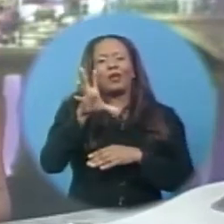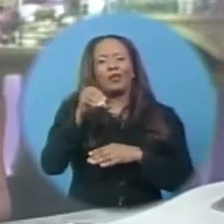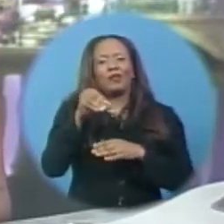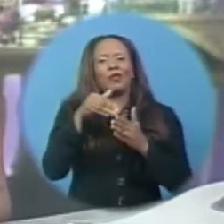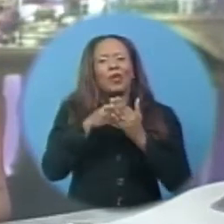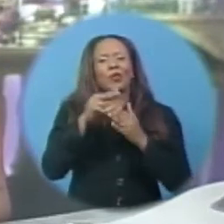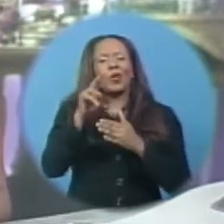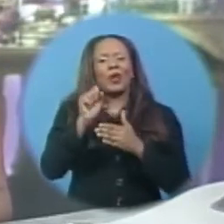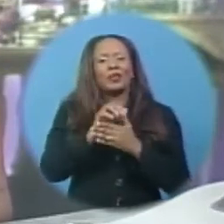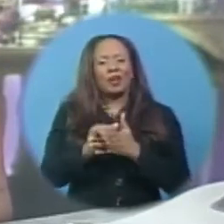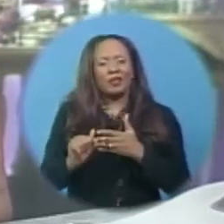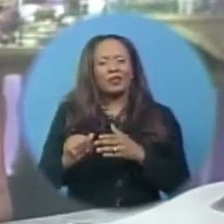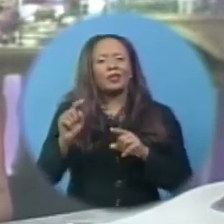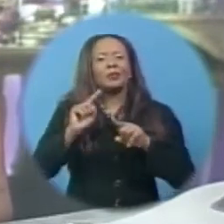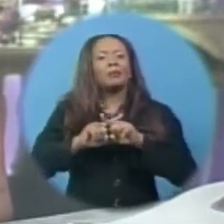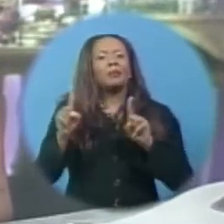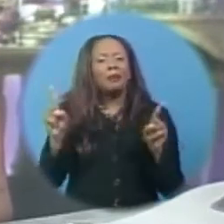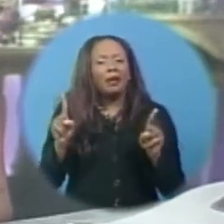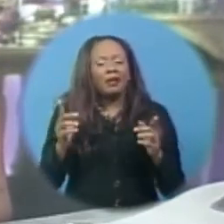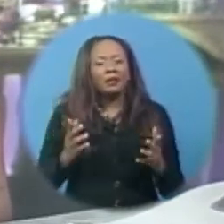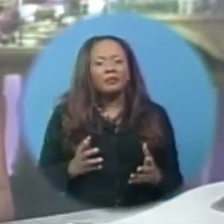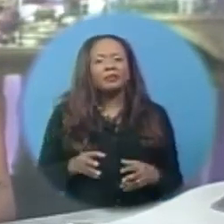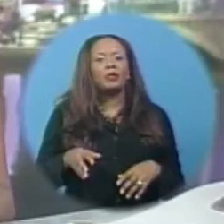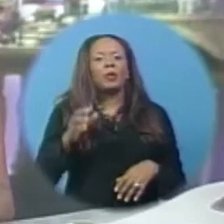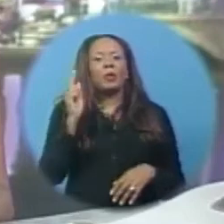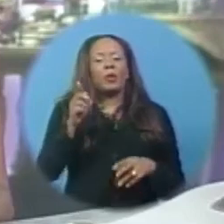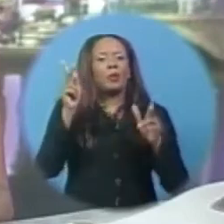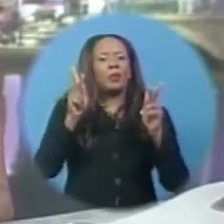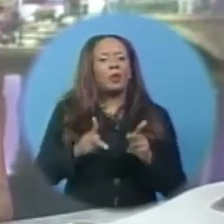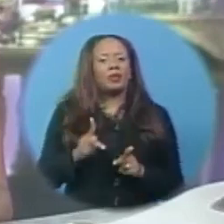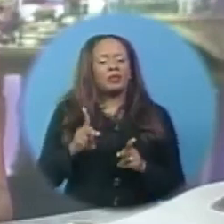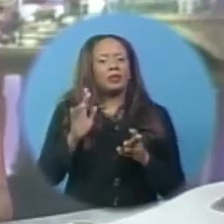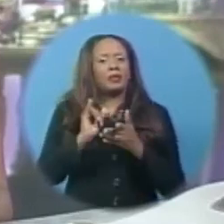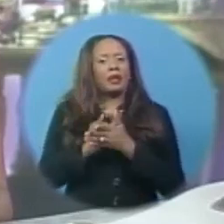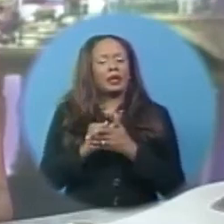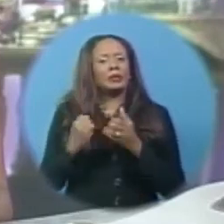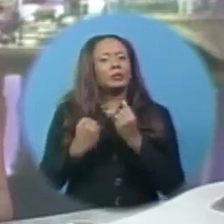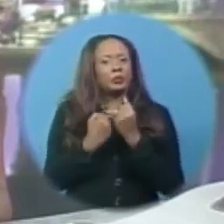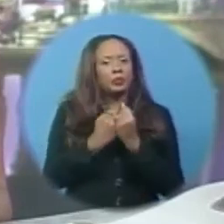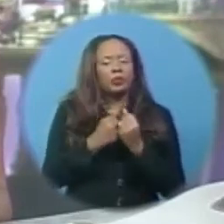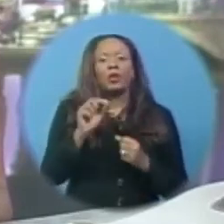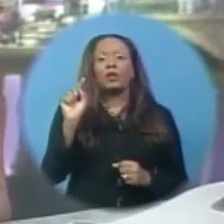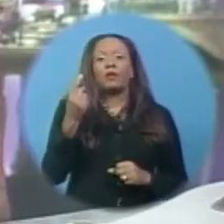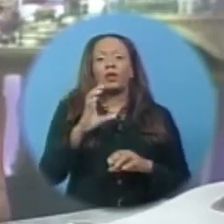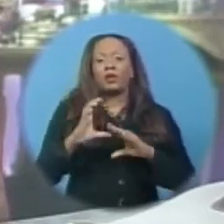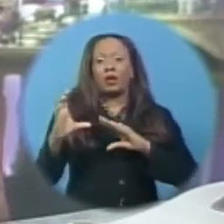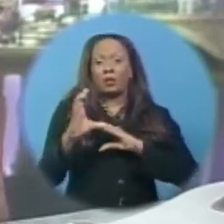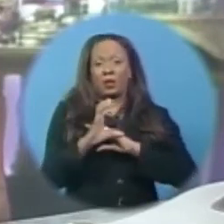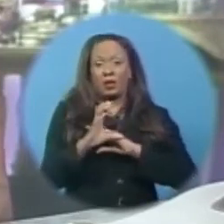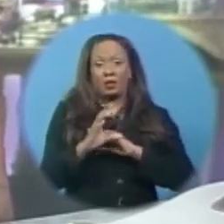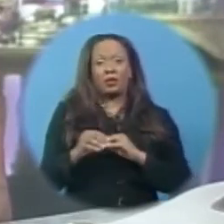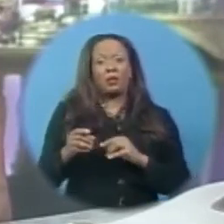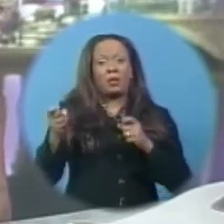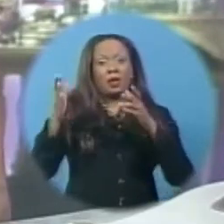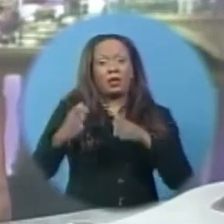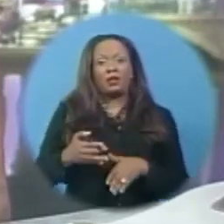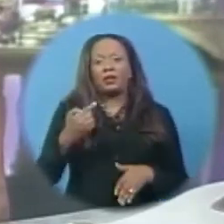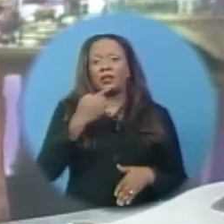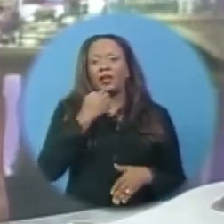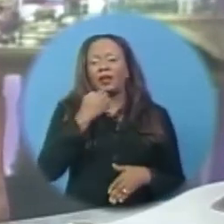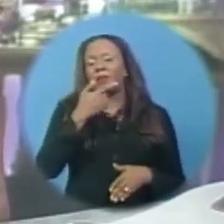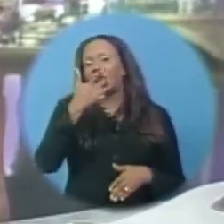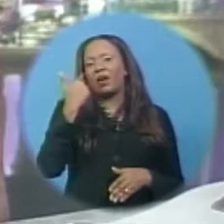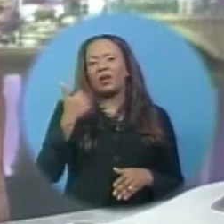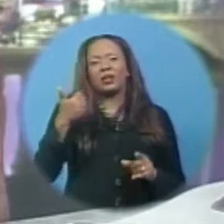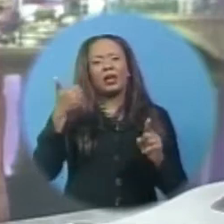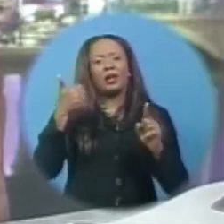First Caribbean International Comtrust Foundation and co-chair of the Walk for the Cure, Mark St. Hill, says this is due in part to the